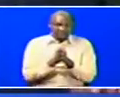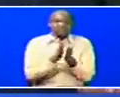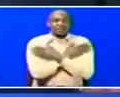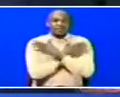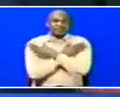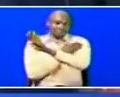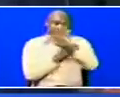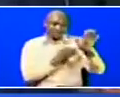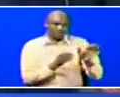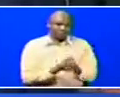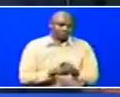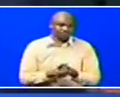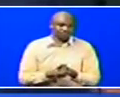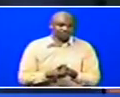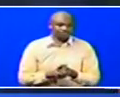allies.